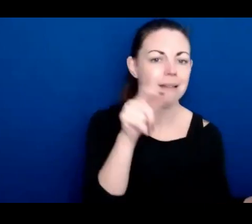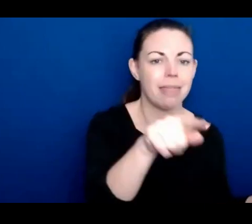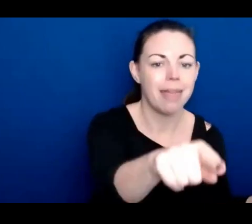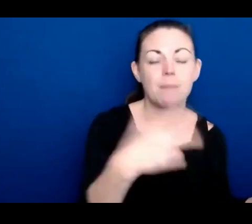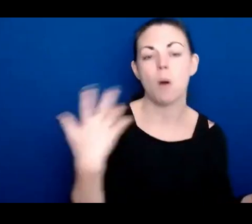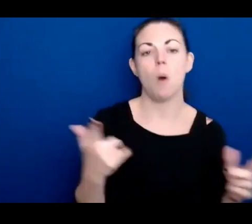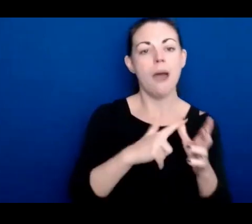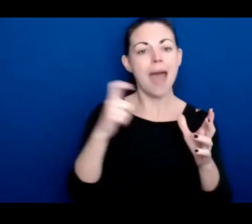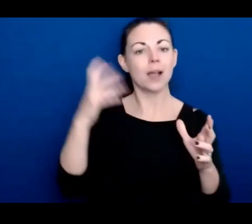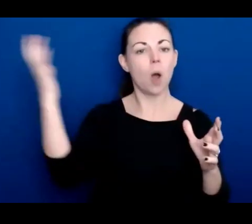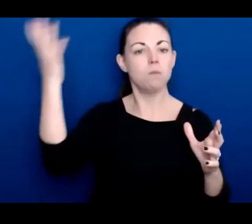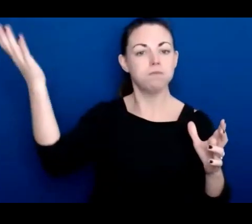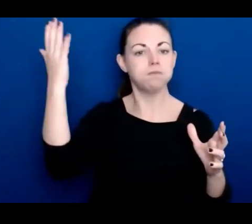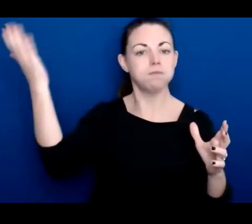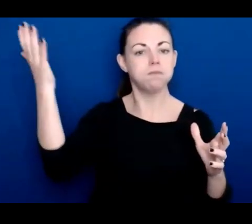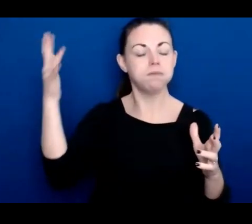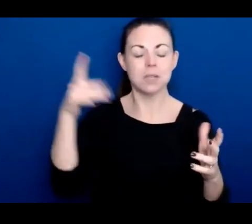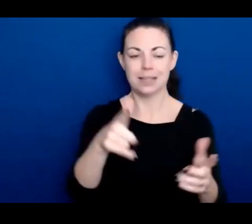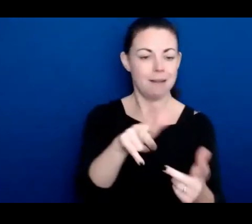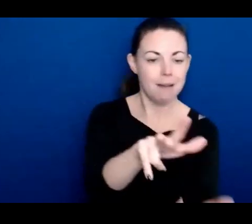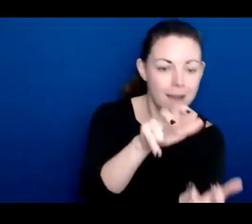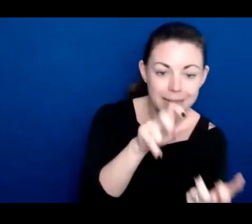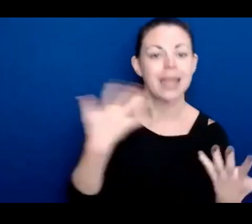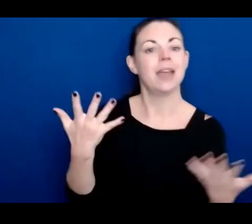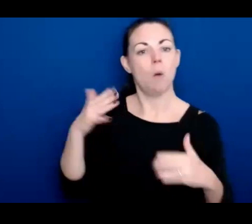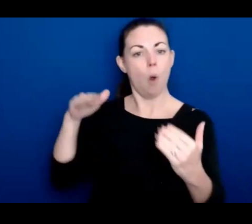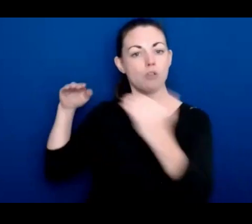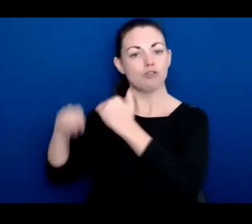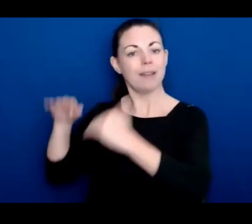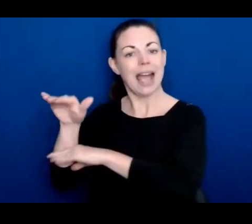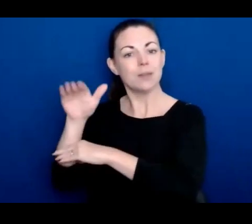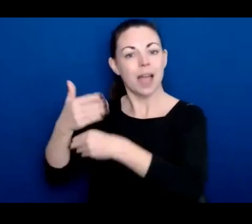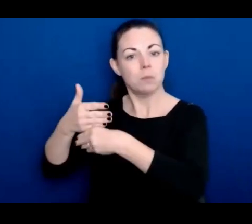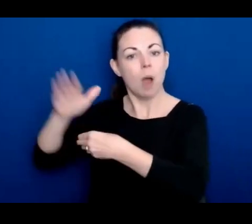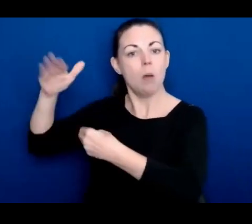windows open, and there's traffic noise or whatever, which can be quite difficult when you've got hearing loss.